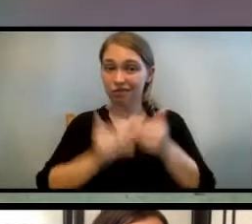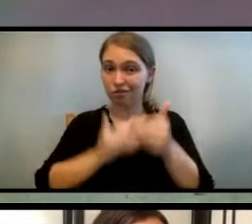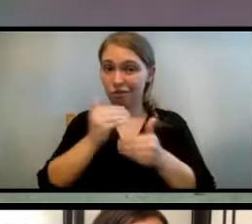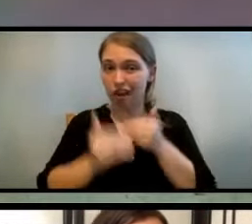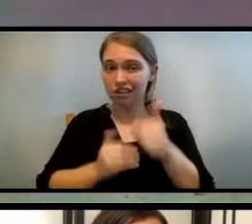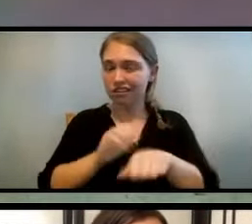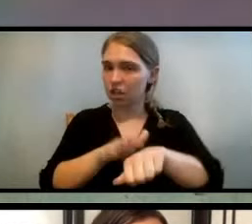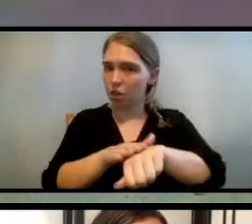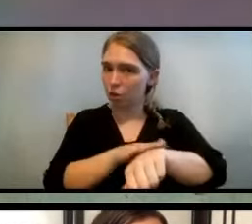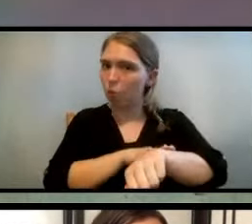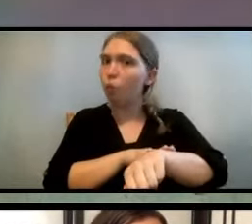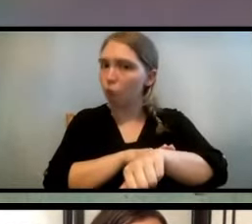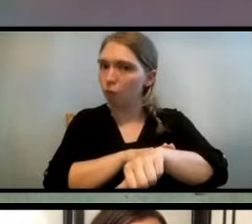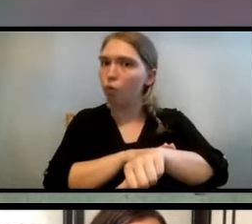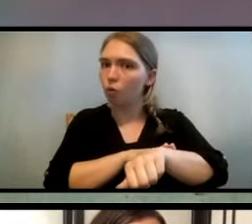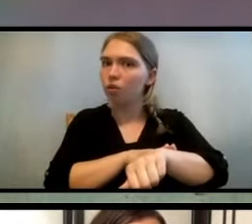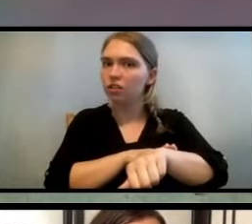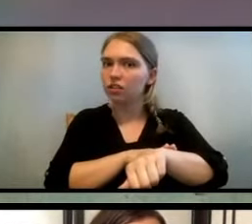So